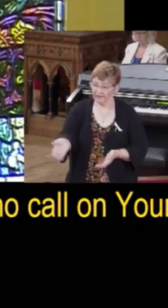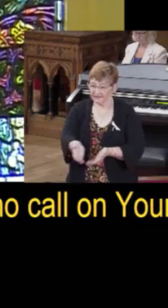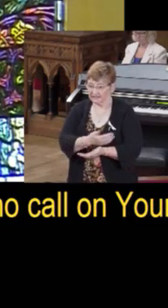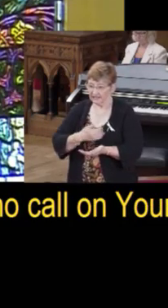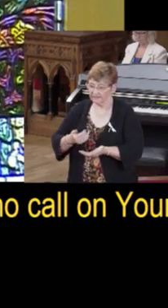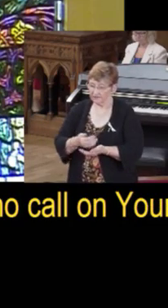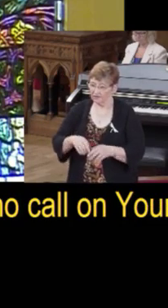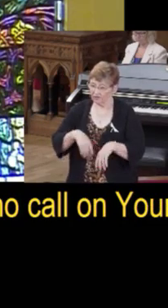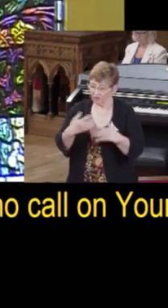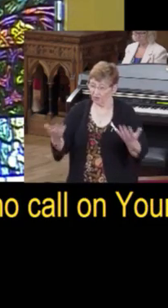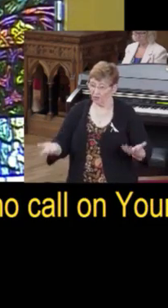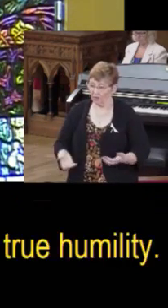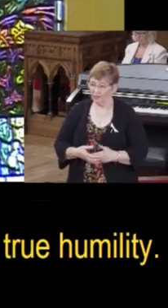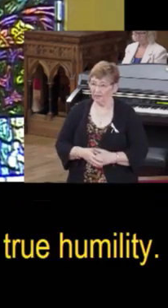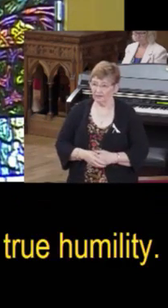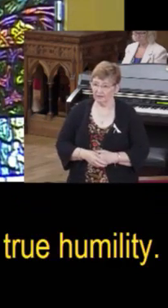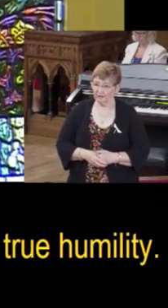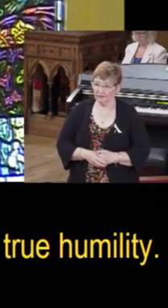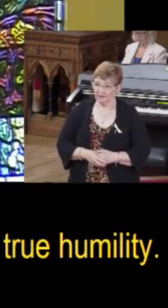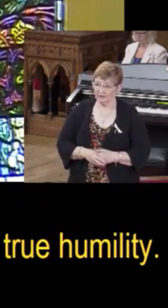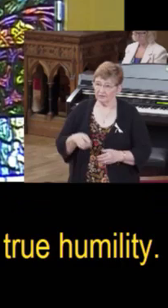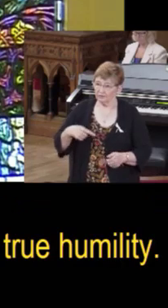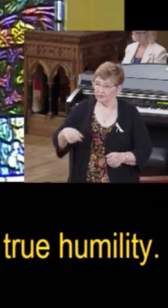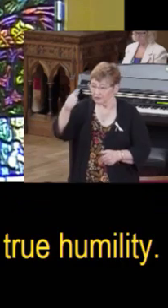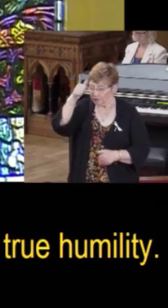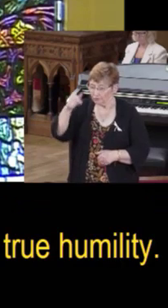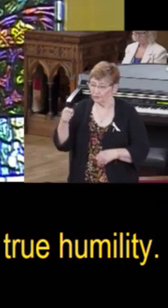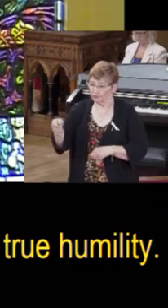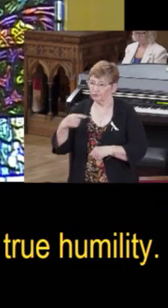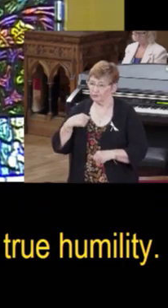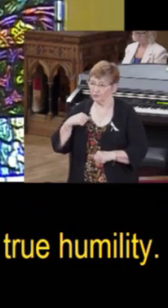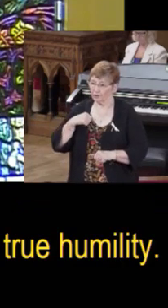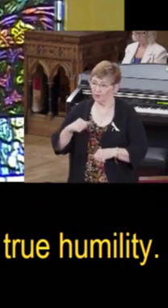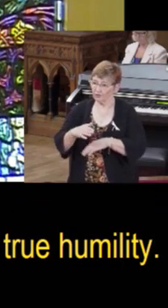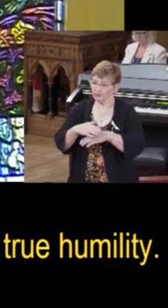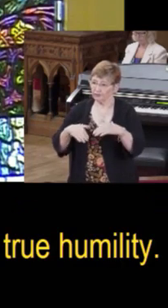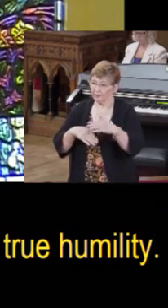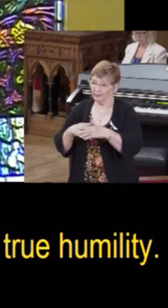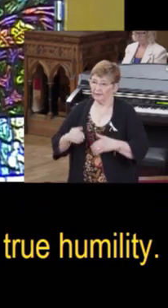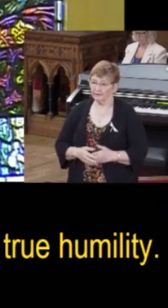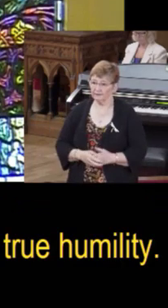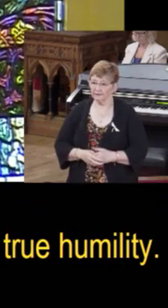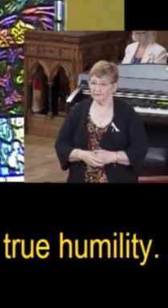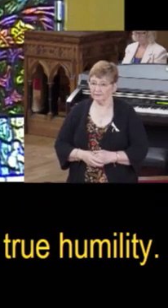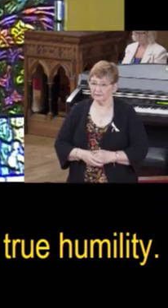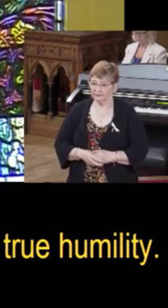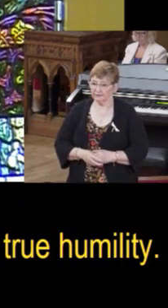name with sincere repentance and true humility.